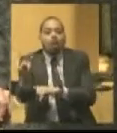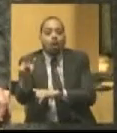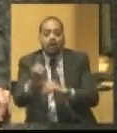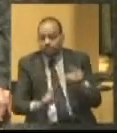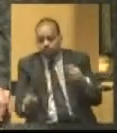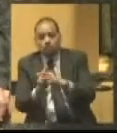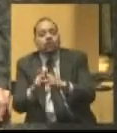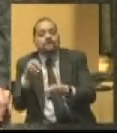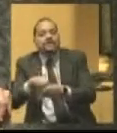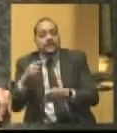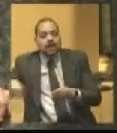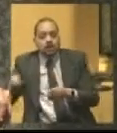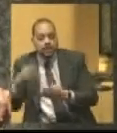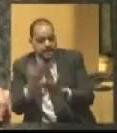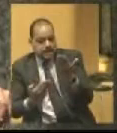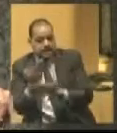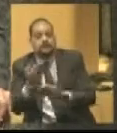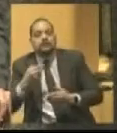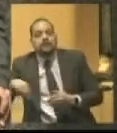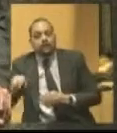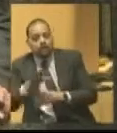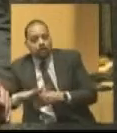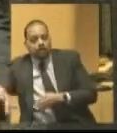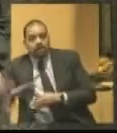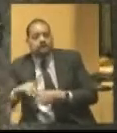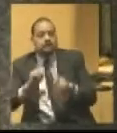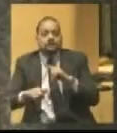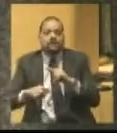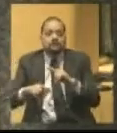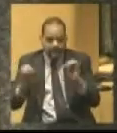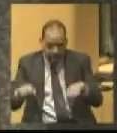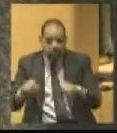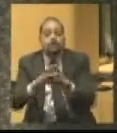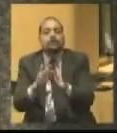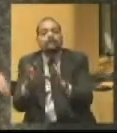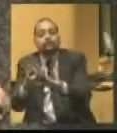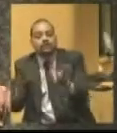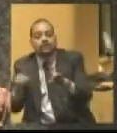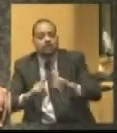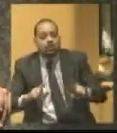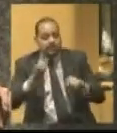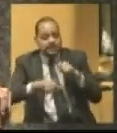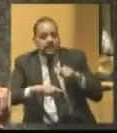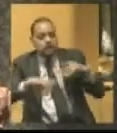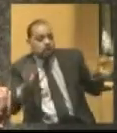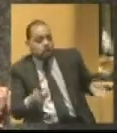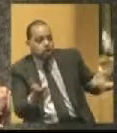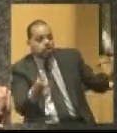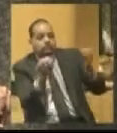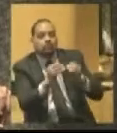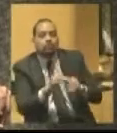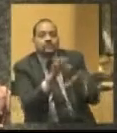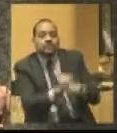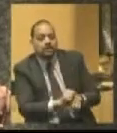quote, not to entice them in, nor to incite them to rise. On December 17, 1862, 2